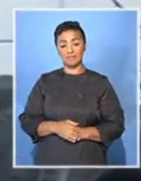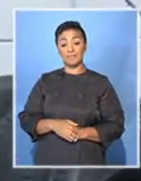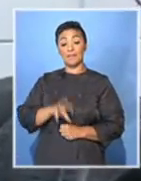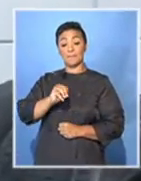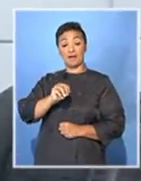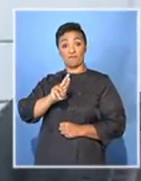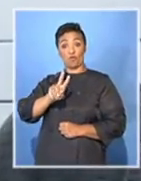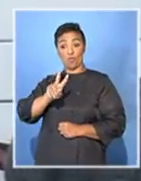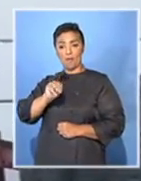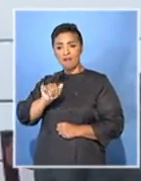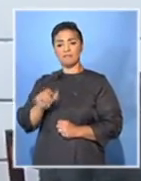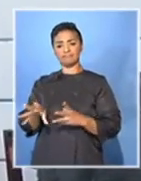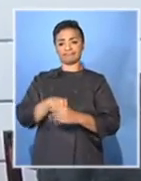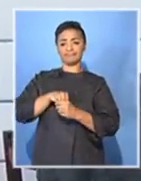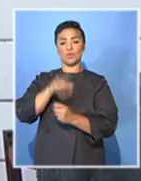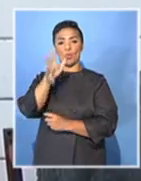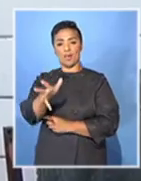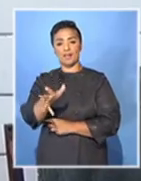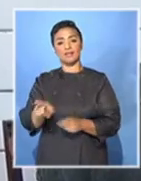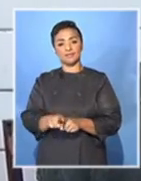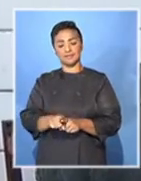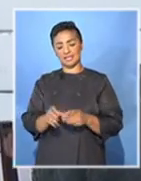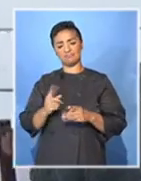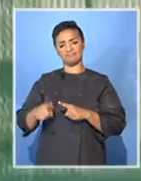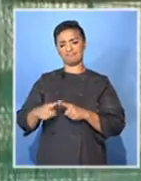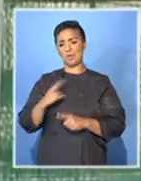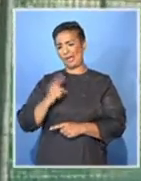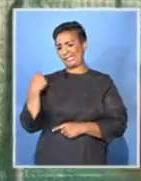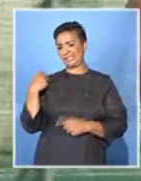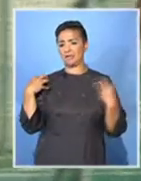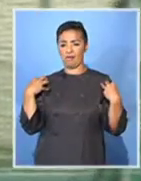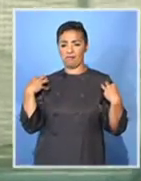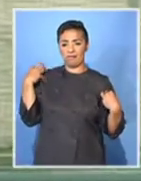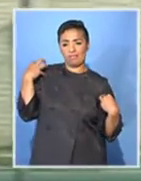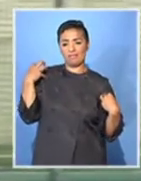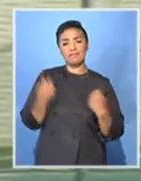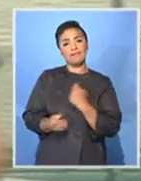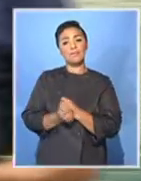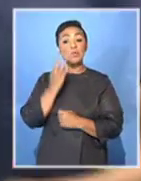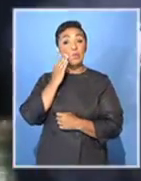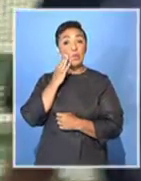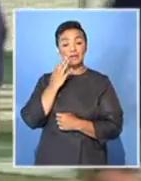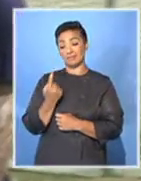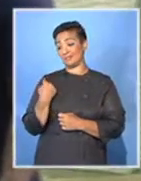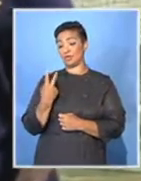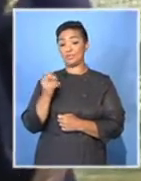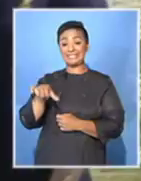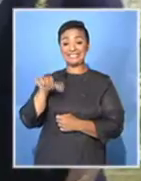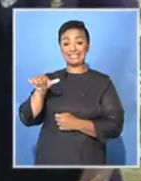play, and Steyn will be hoping to prove his fitness after suffering a broken shoulder in Australia in November